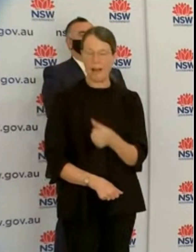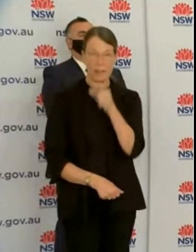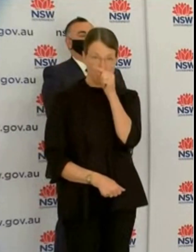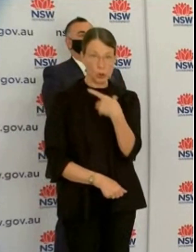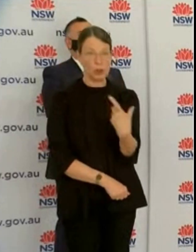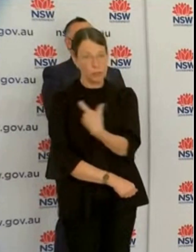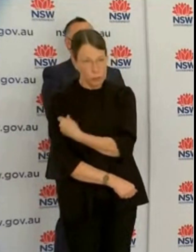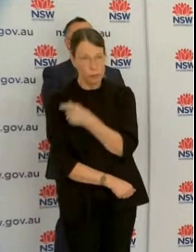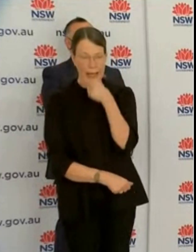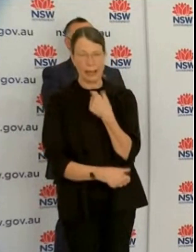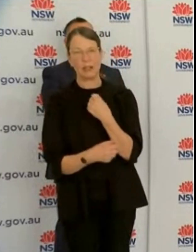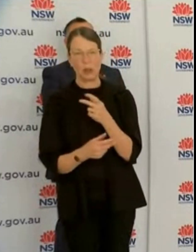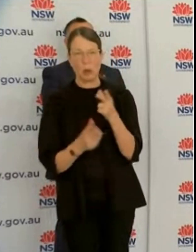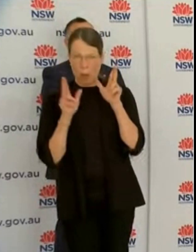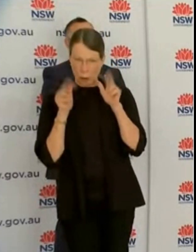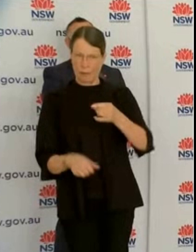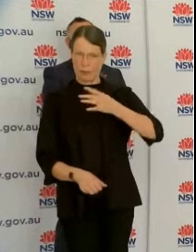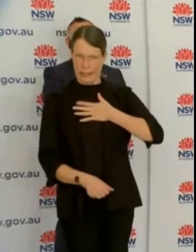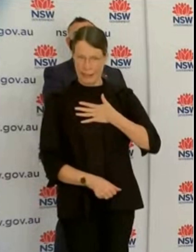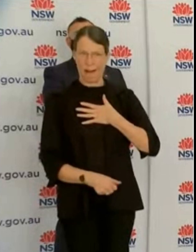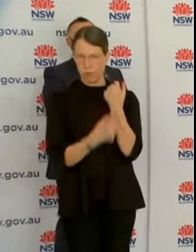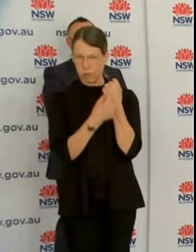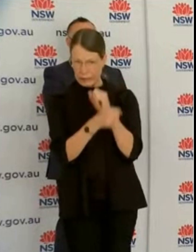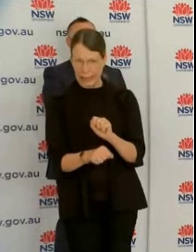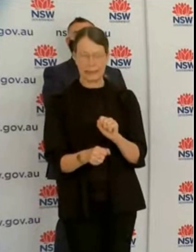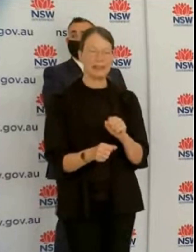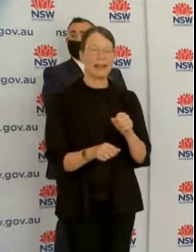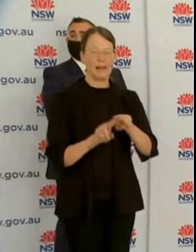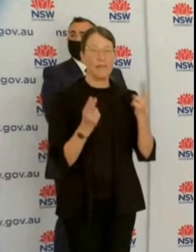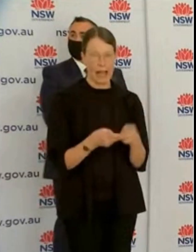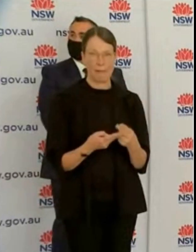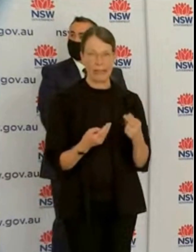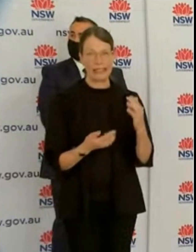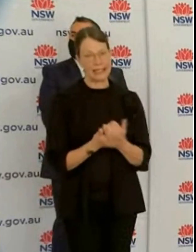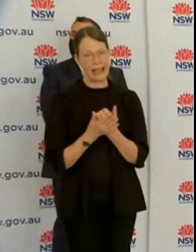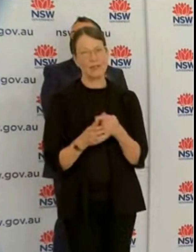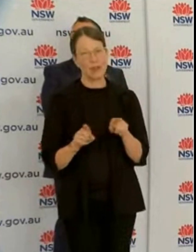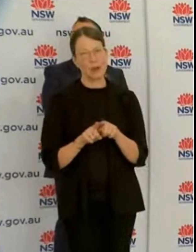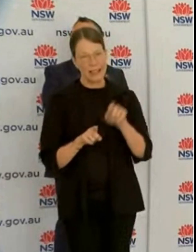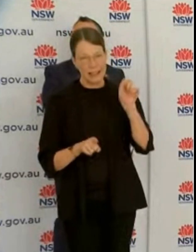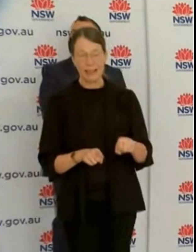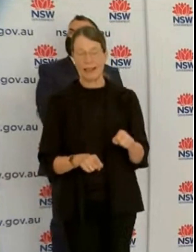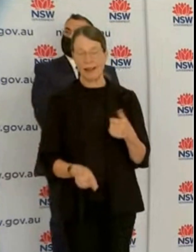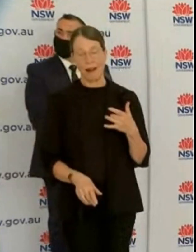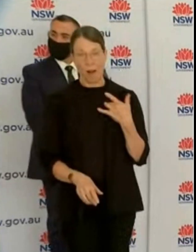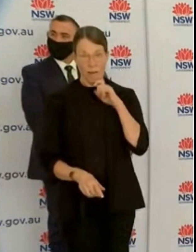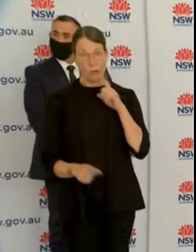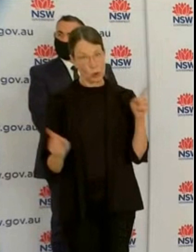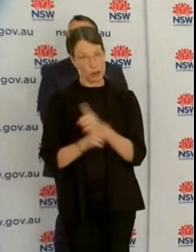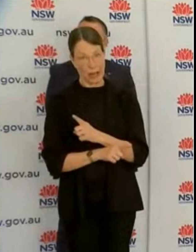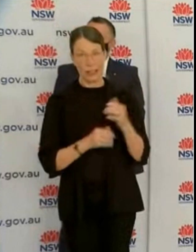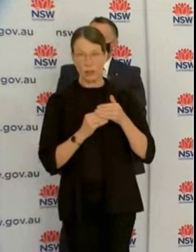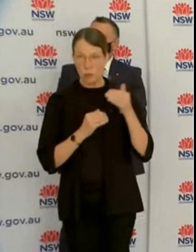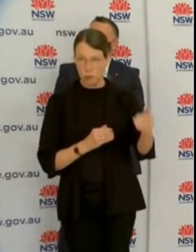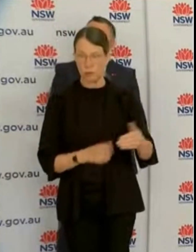families and themselves, and life will be very different to what it is today. Premier, just a follow-up, Sorry, because at the moment the trial